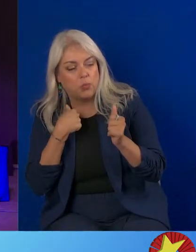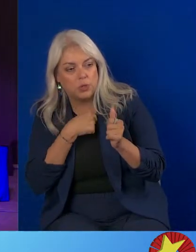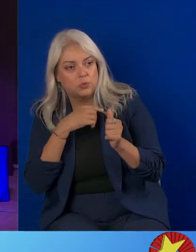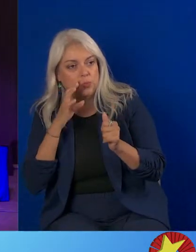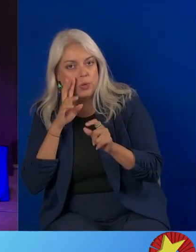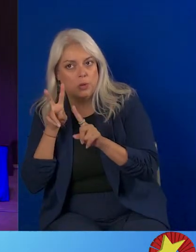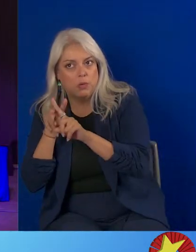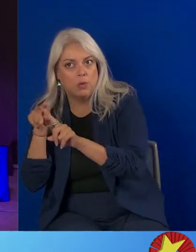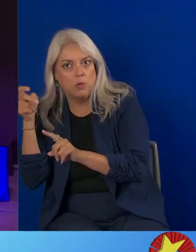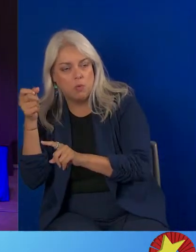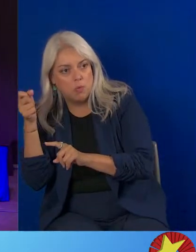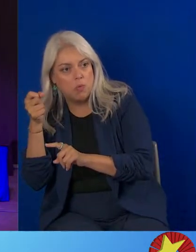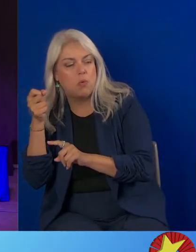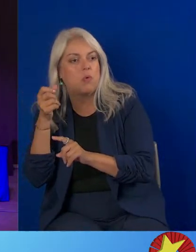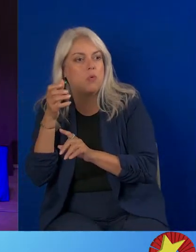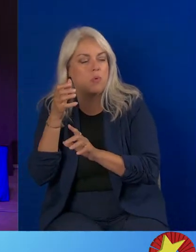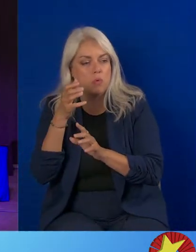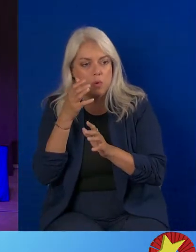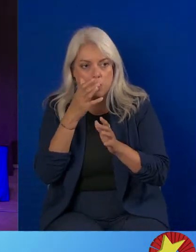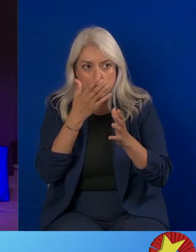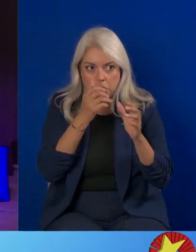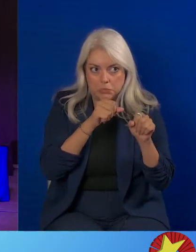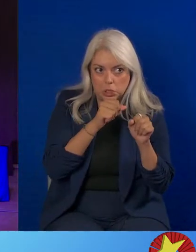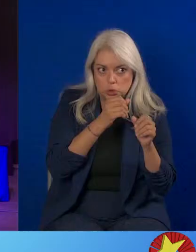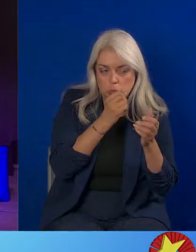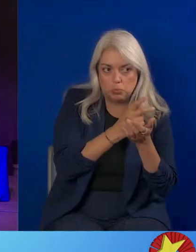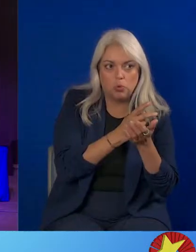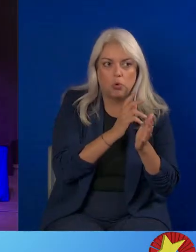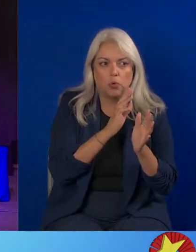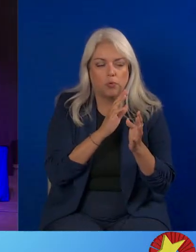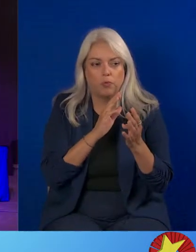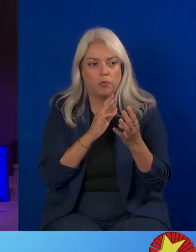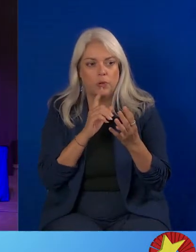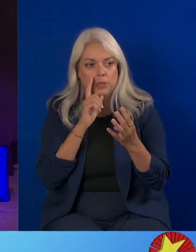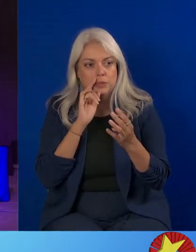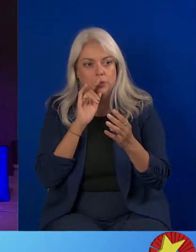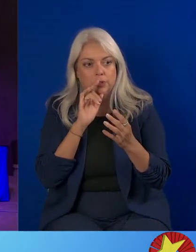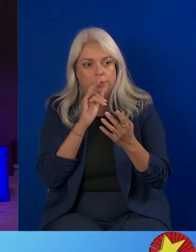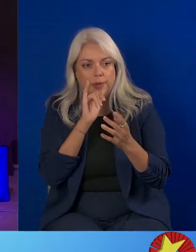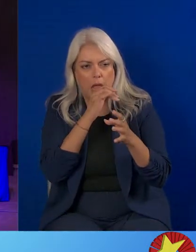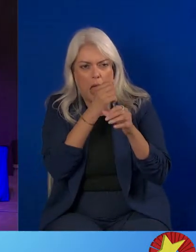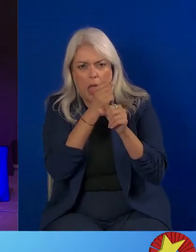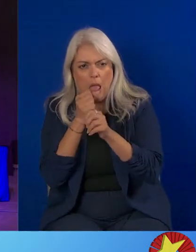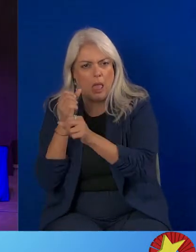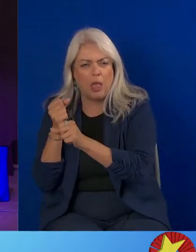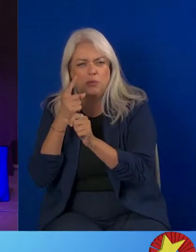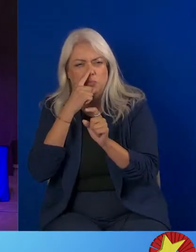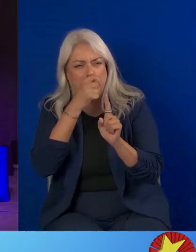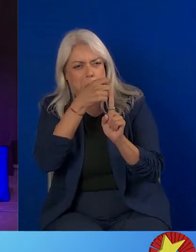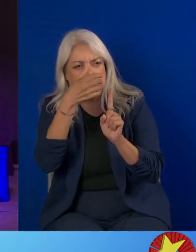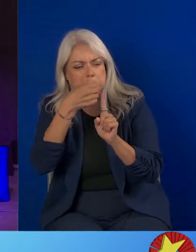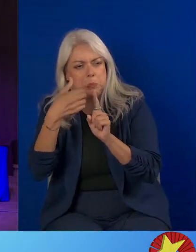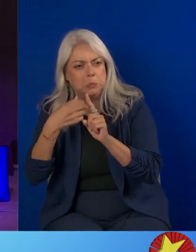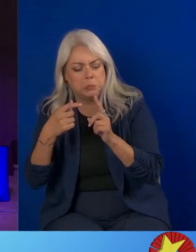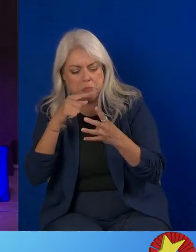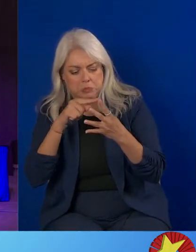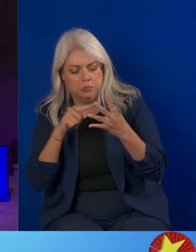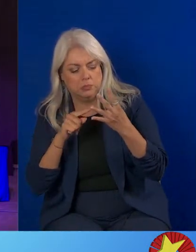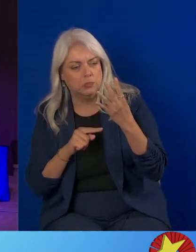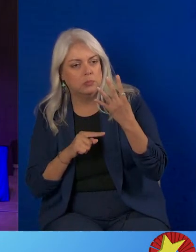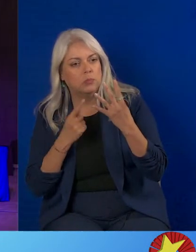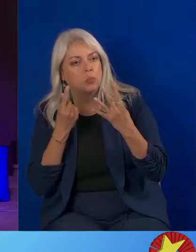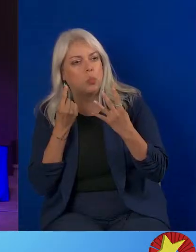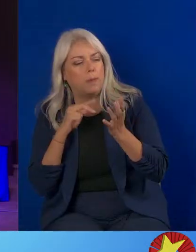we're potentially approving, because we're just referencing these 4 real quickly. So these 4 policies that we're referencing